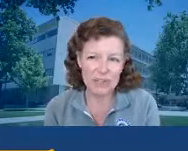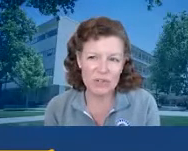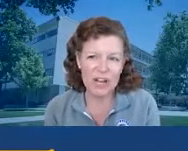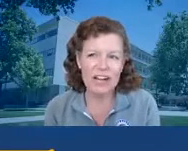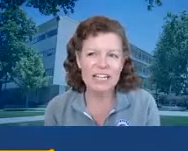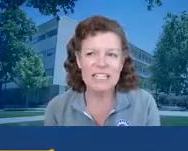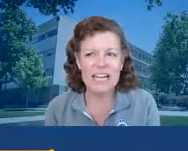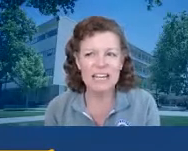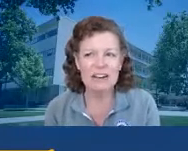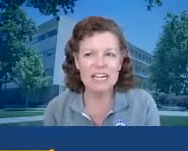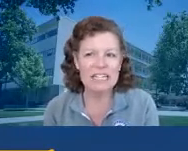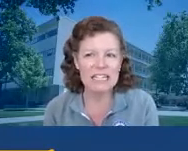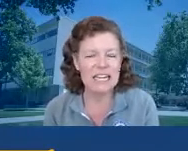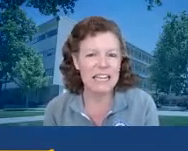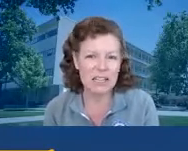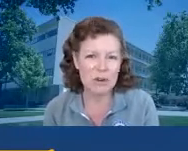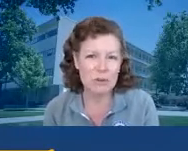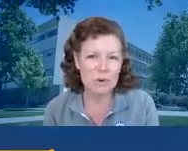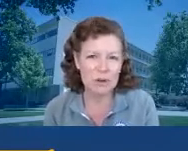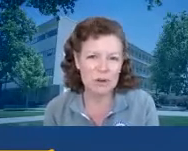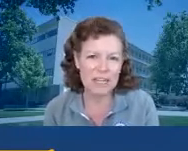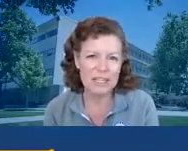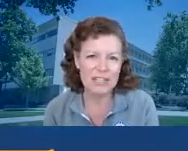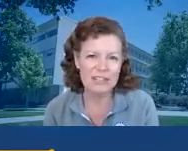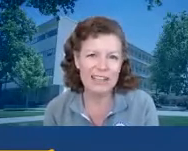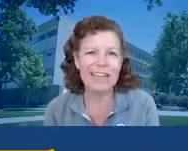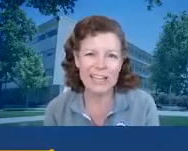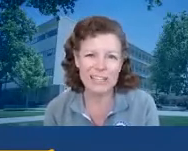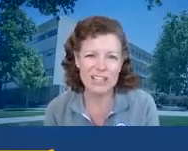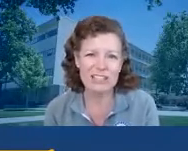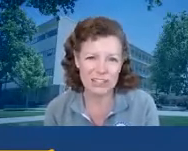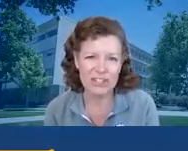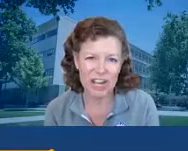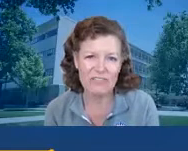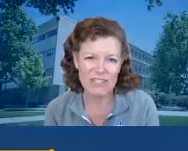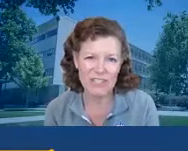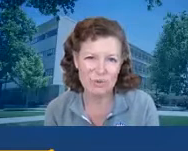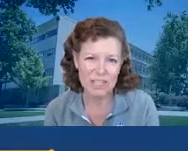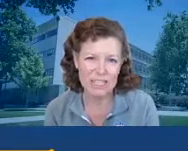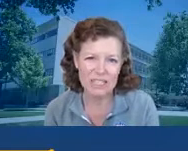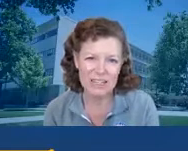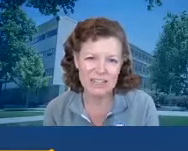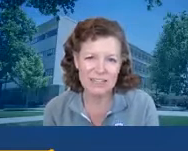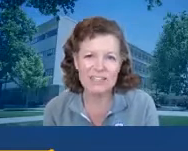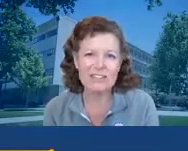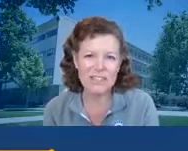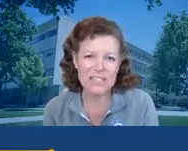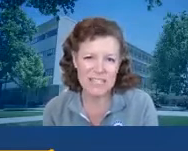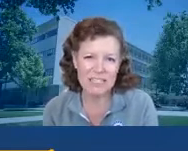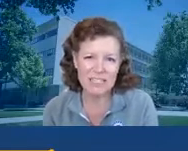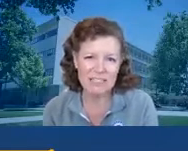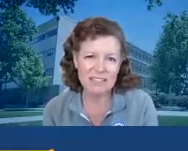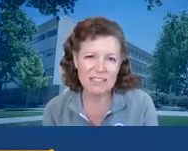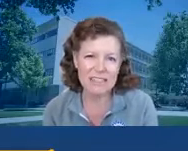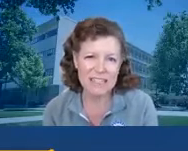Saili Kulkarni, Tiny Gray Garcia, and Leroy Moore here to engage in this larger conversation with us. Dr. David sent